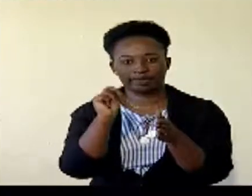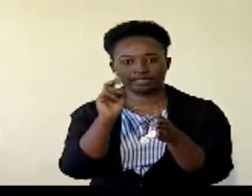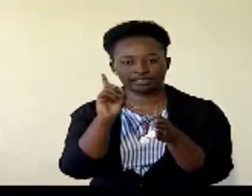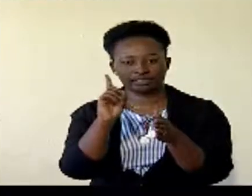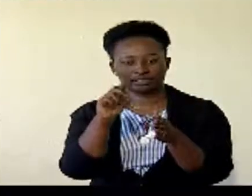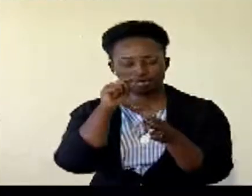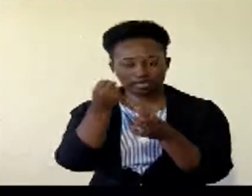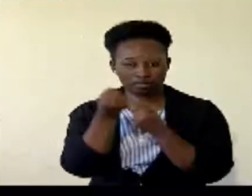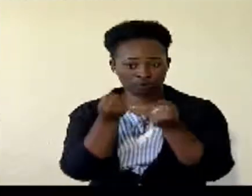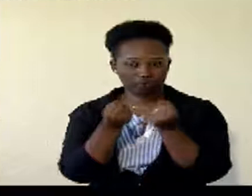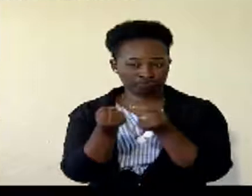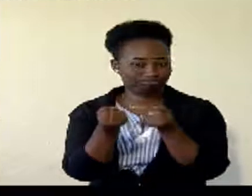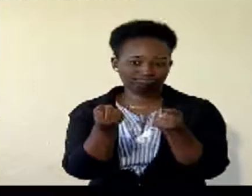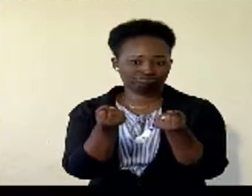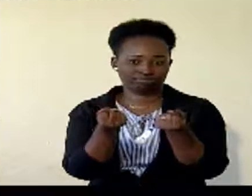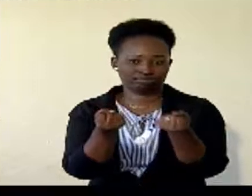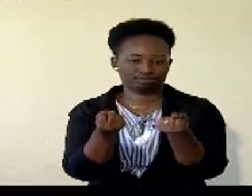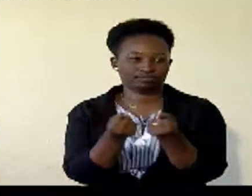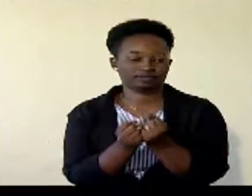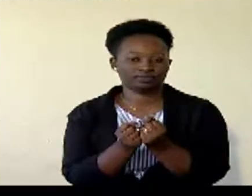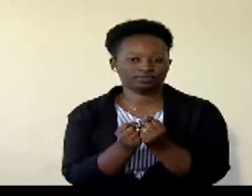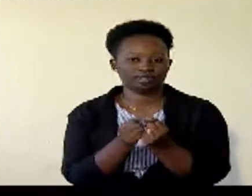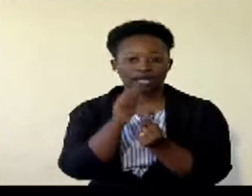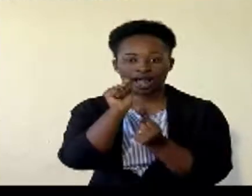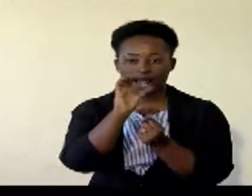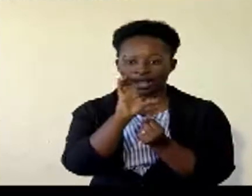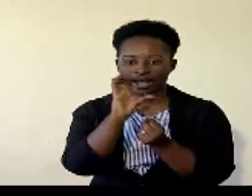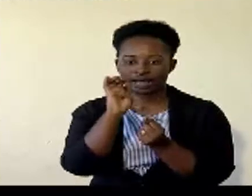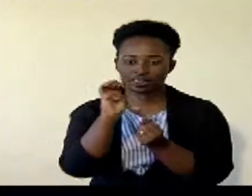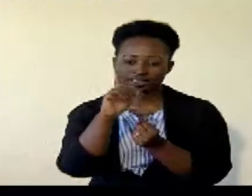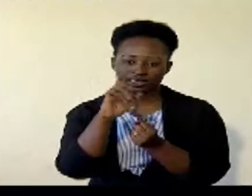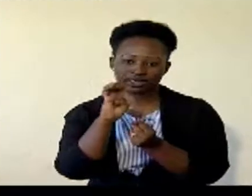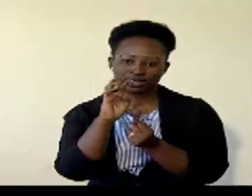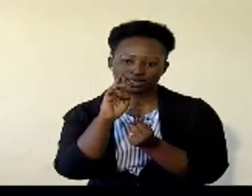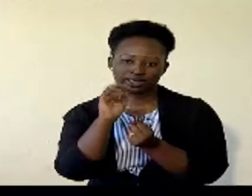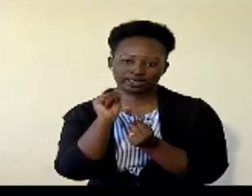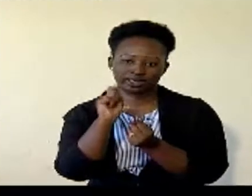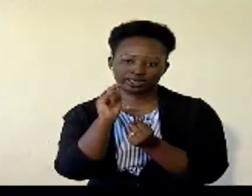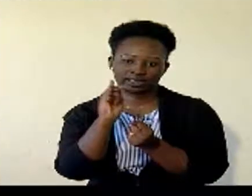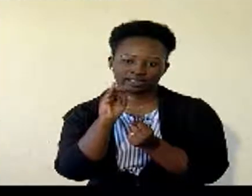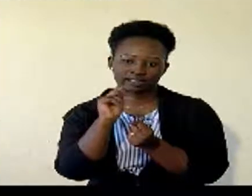accelerating. Mark that word, accelerating. The speed limit